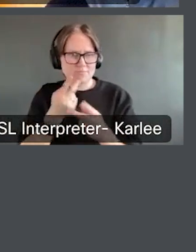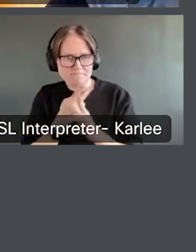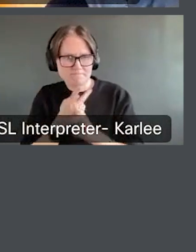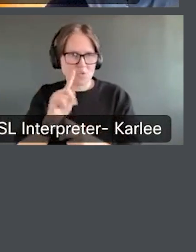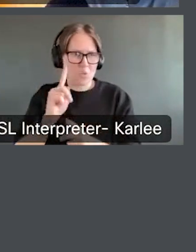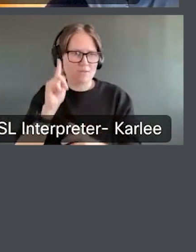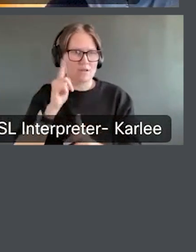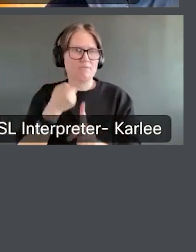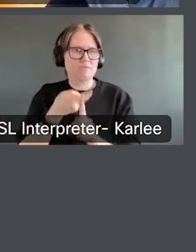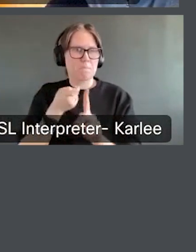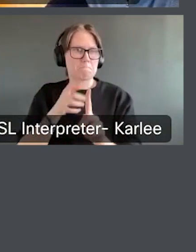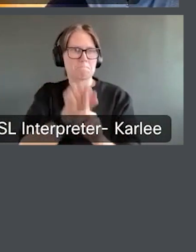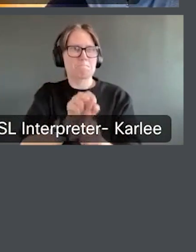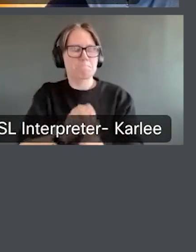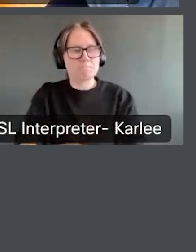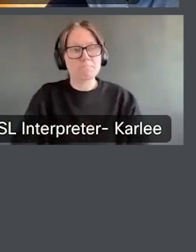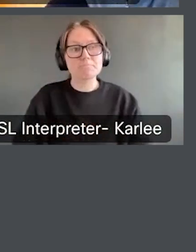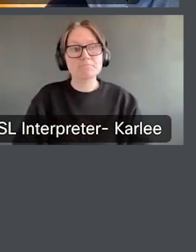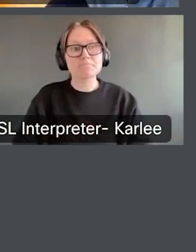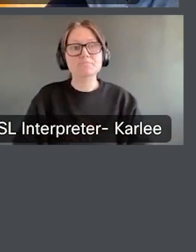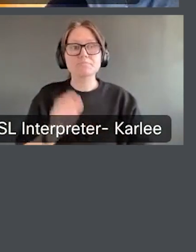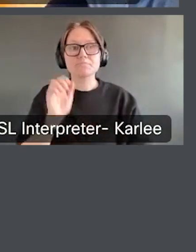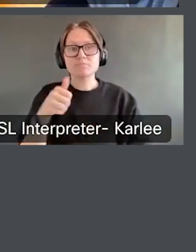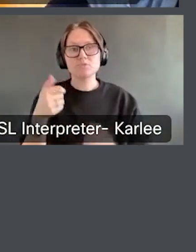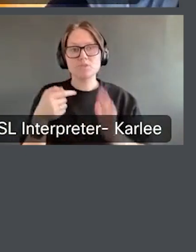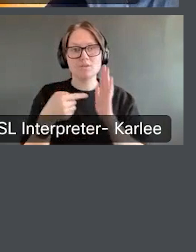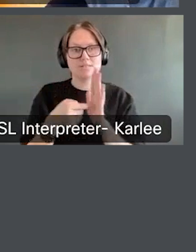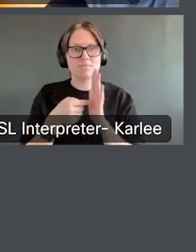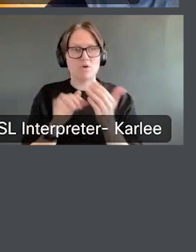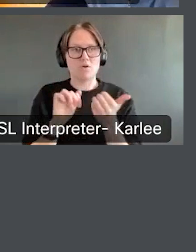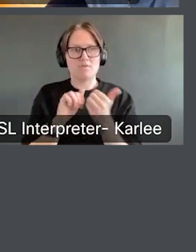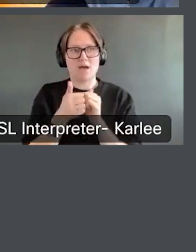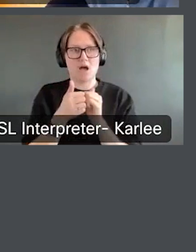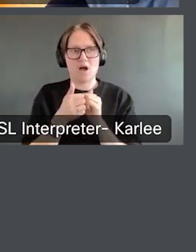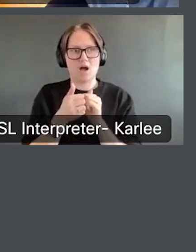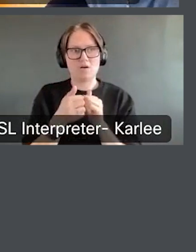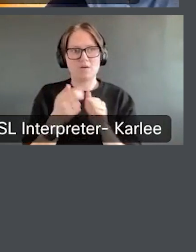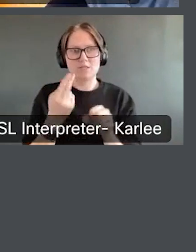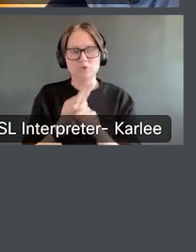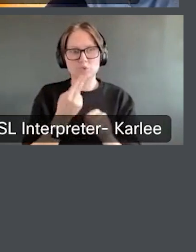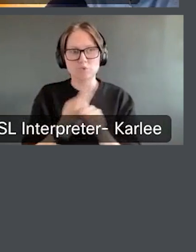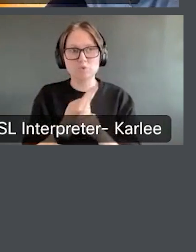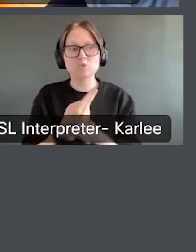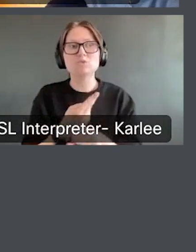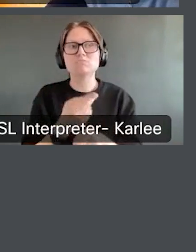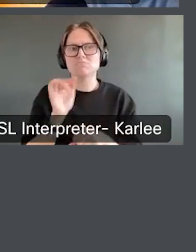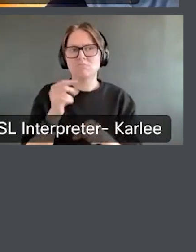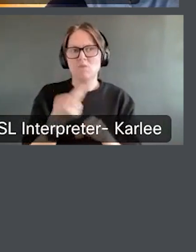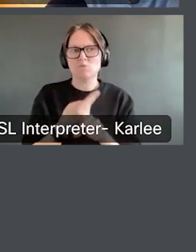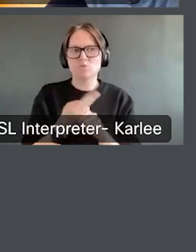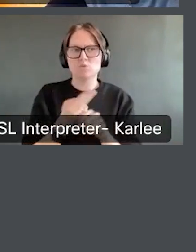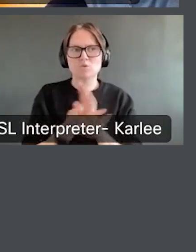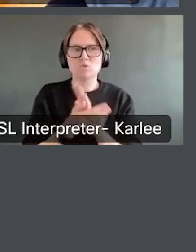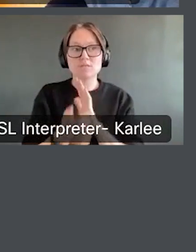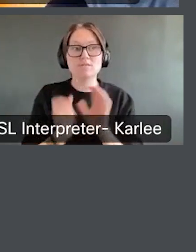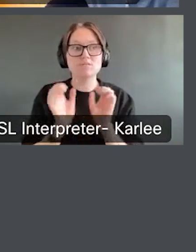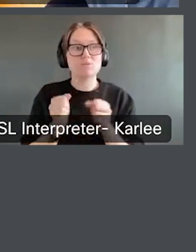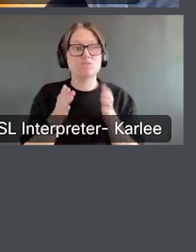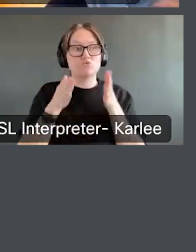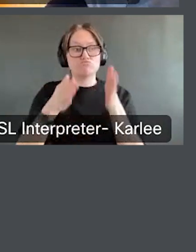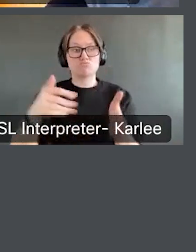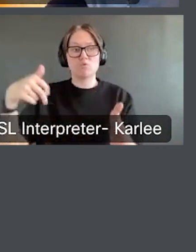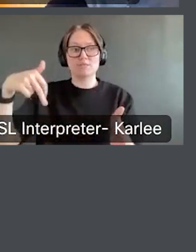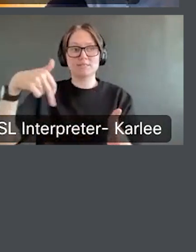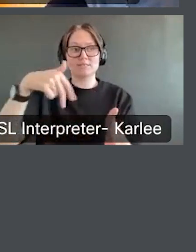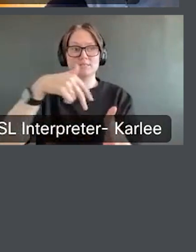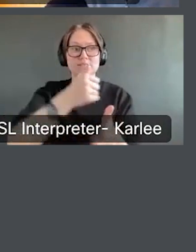another example of how that's used, so we use those skills to cross the street safely because we